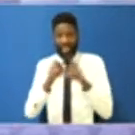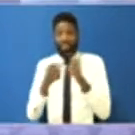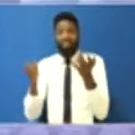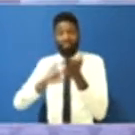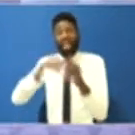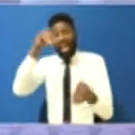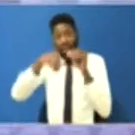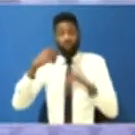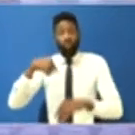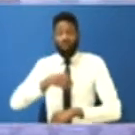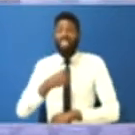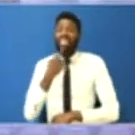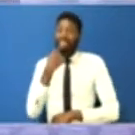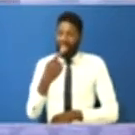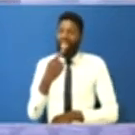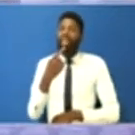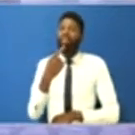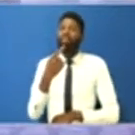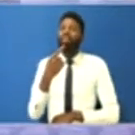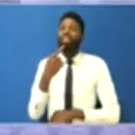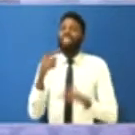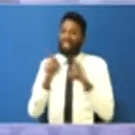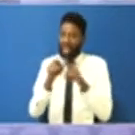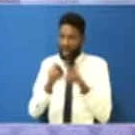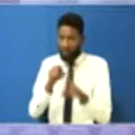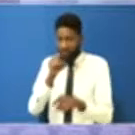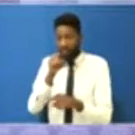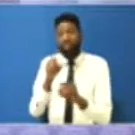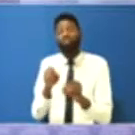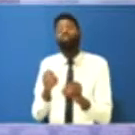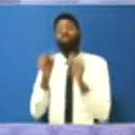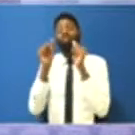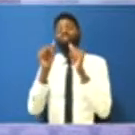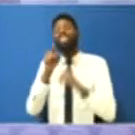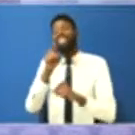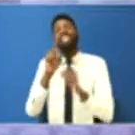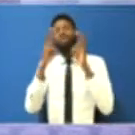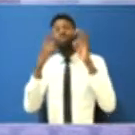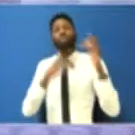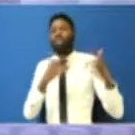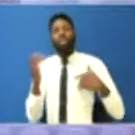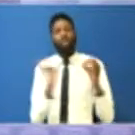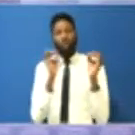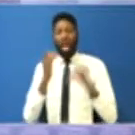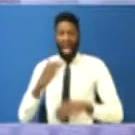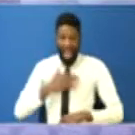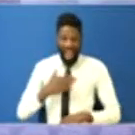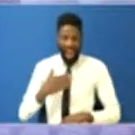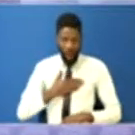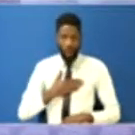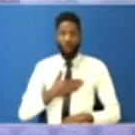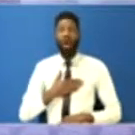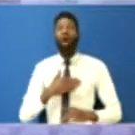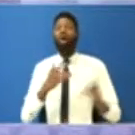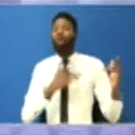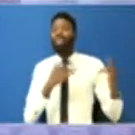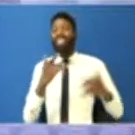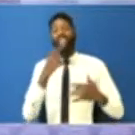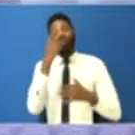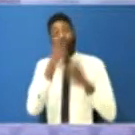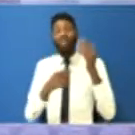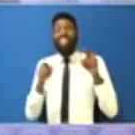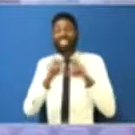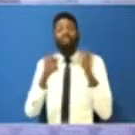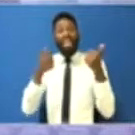there's even more to be able to show on that so that is not an issue of concern what is of concern to us and what is of concern to